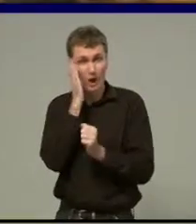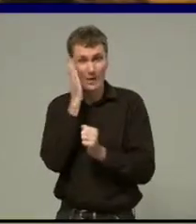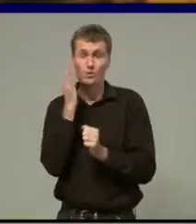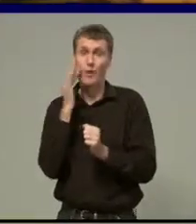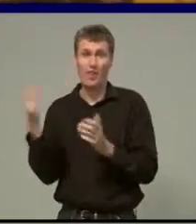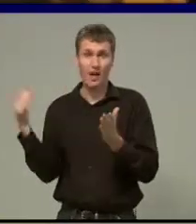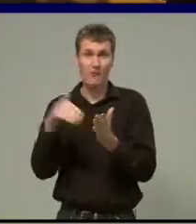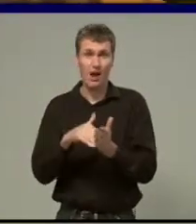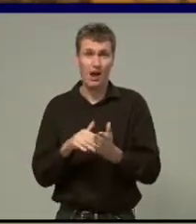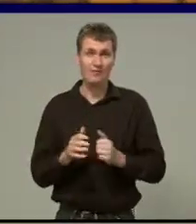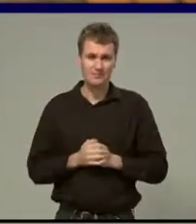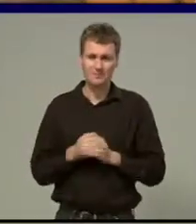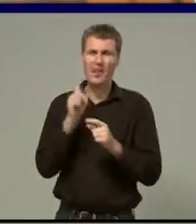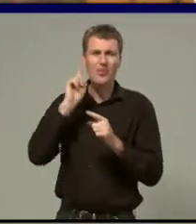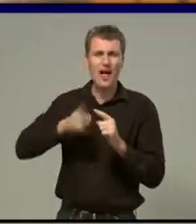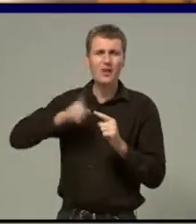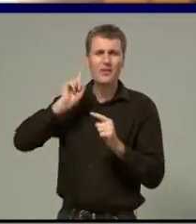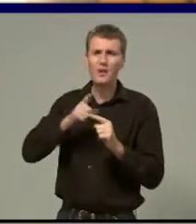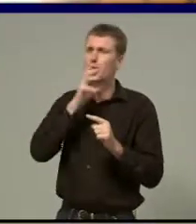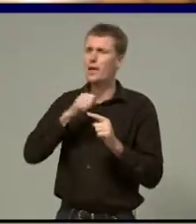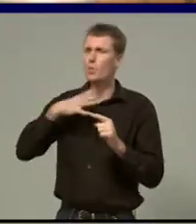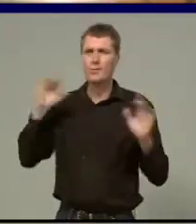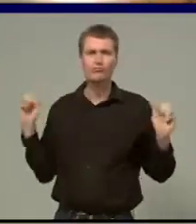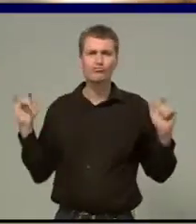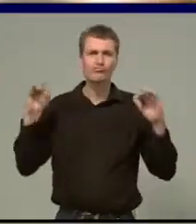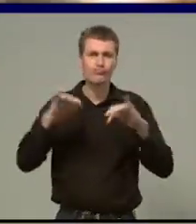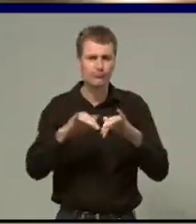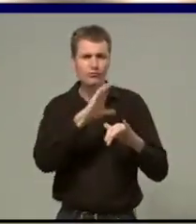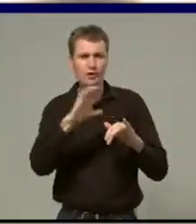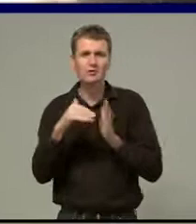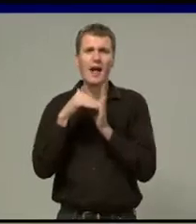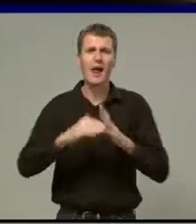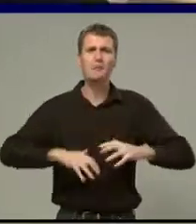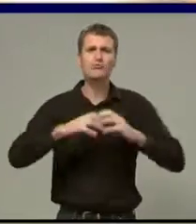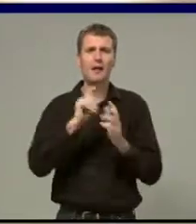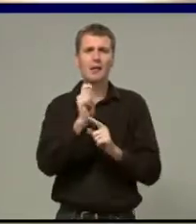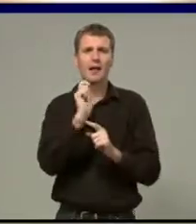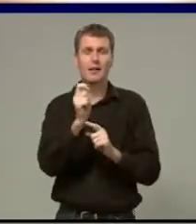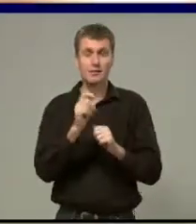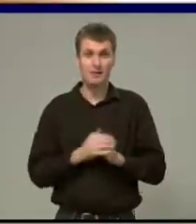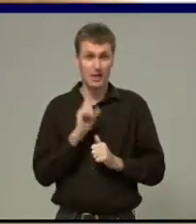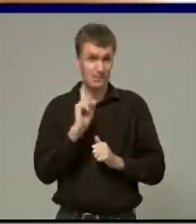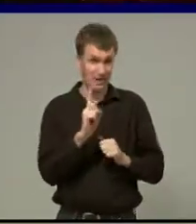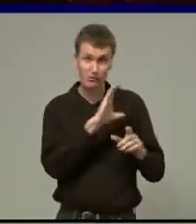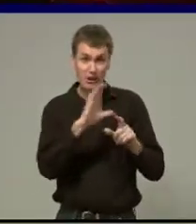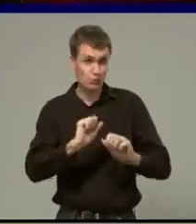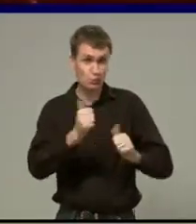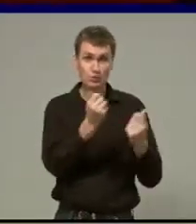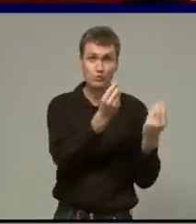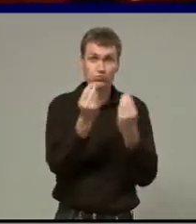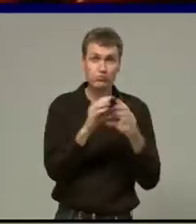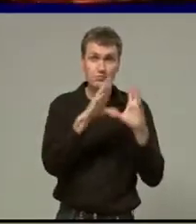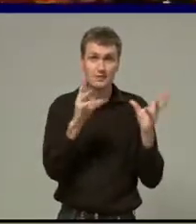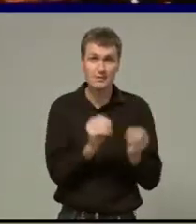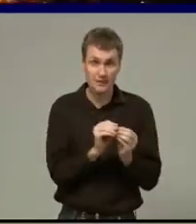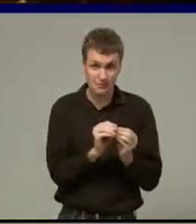arrive. Thousands of men and women have moved to Christchurch to help with the rebuild. But is the city the land of prosperity, as its leaders